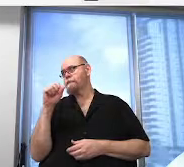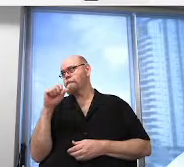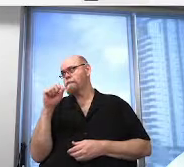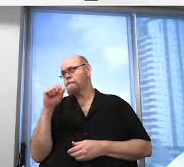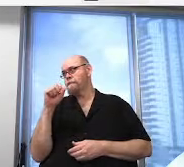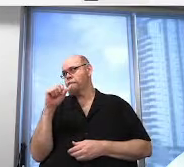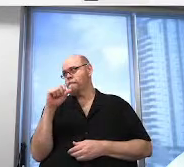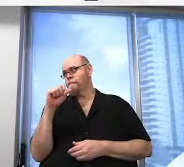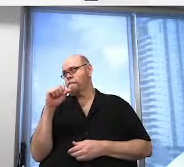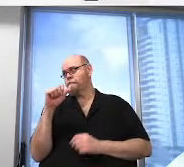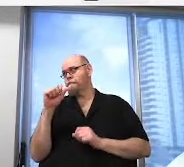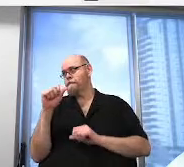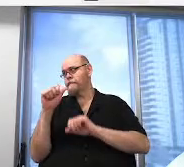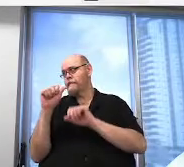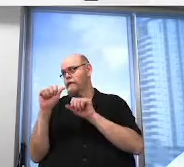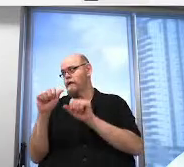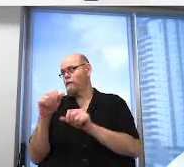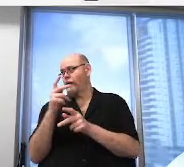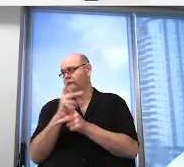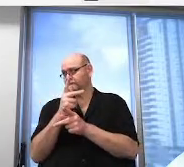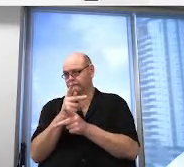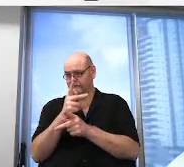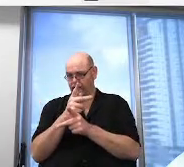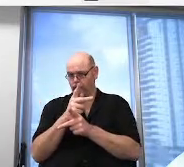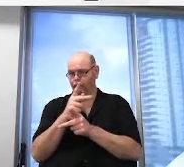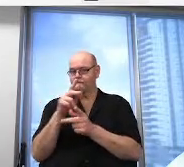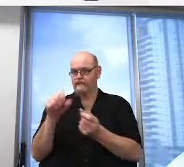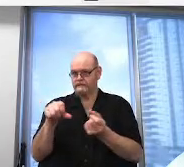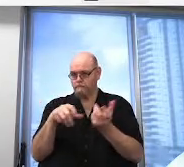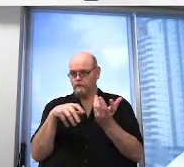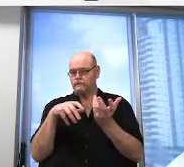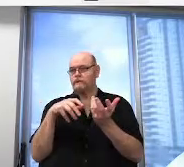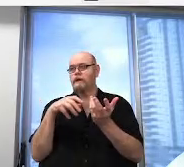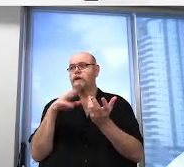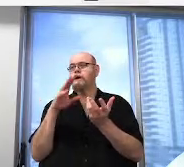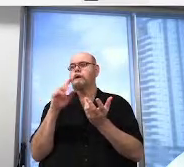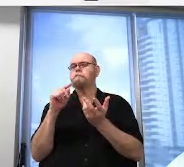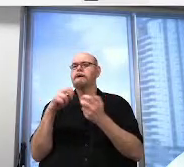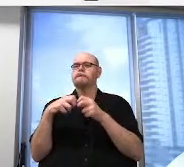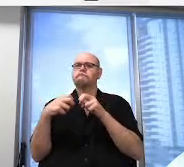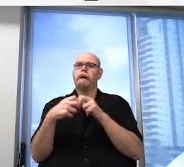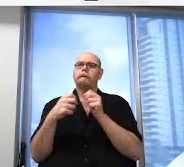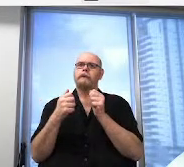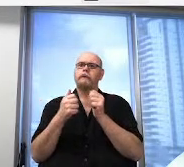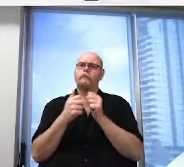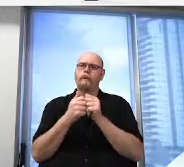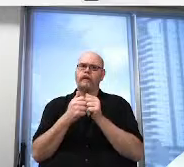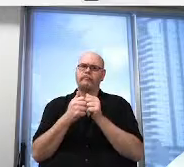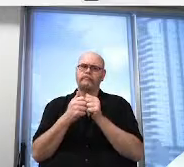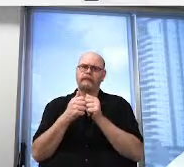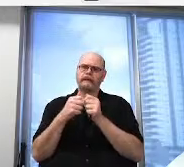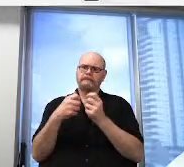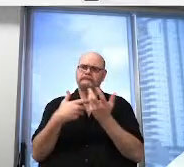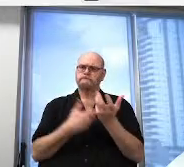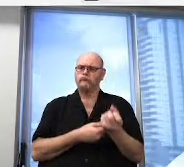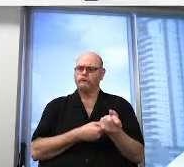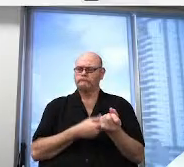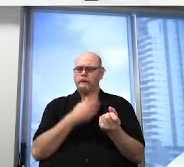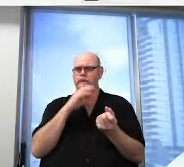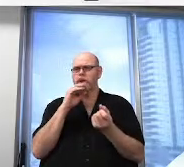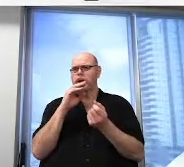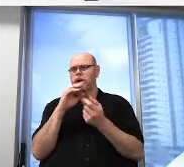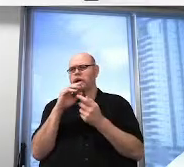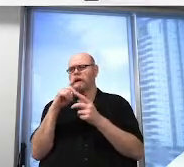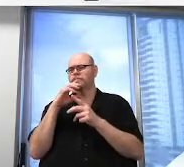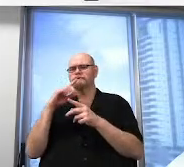Yes. Again, we can take care of disposals. What does become problematic with the disposal side of it is, again, when you